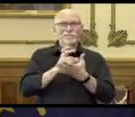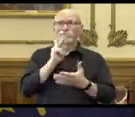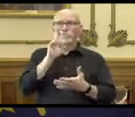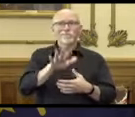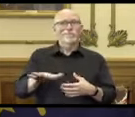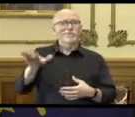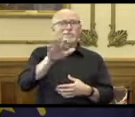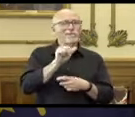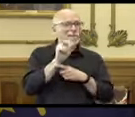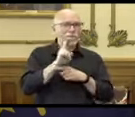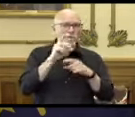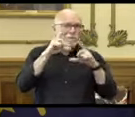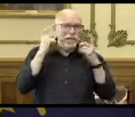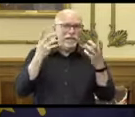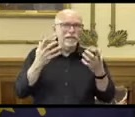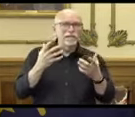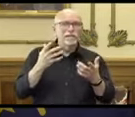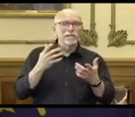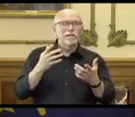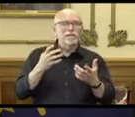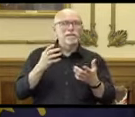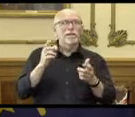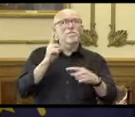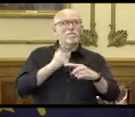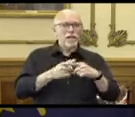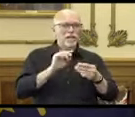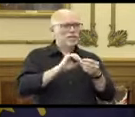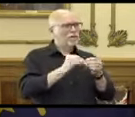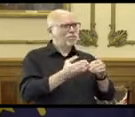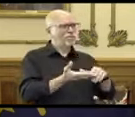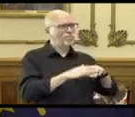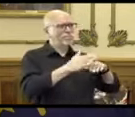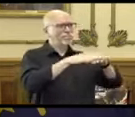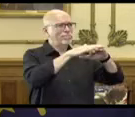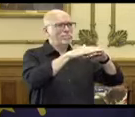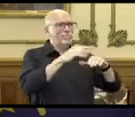pictures aligned with the numbers,